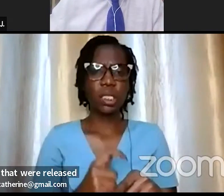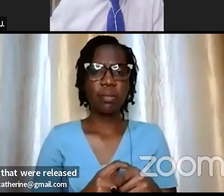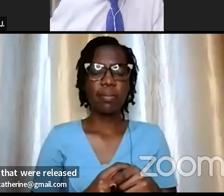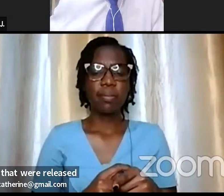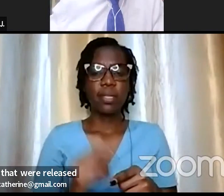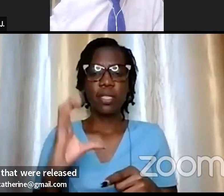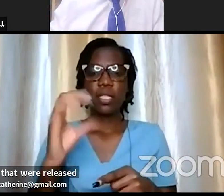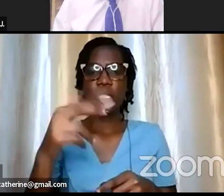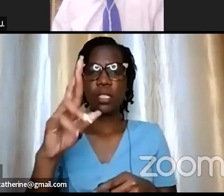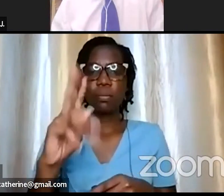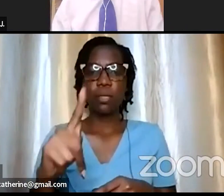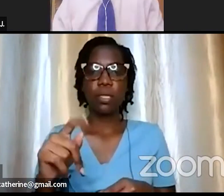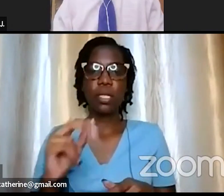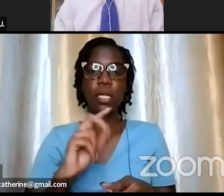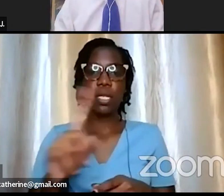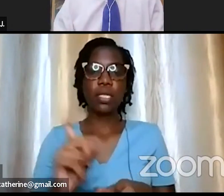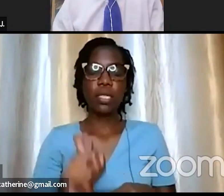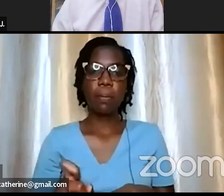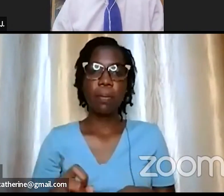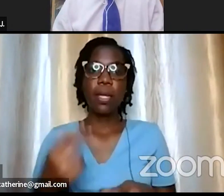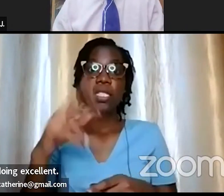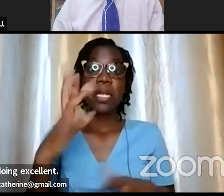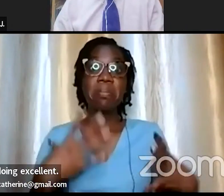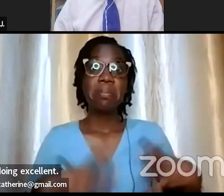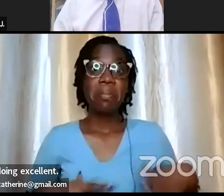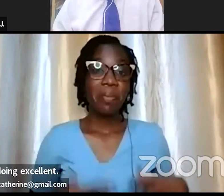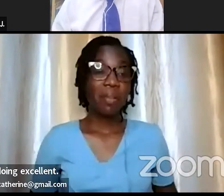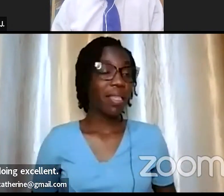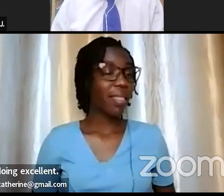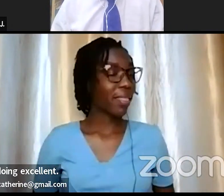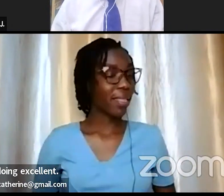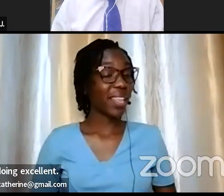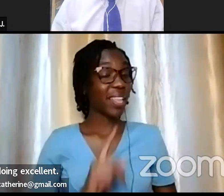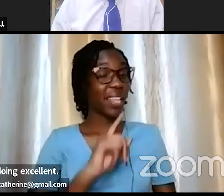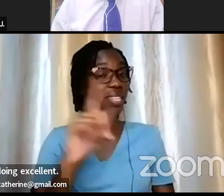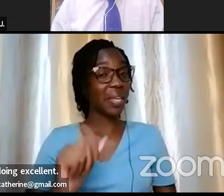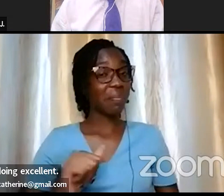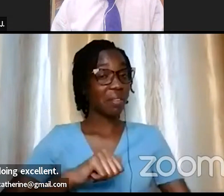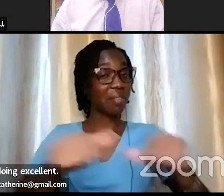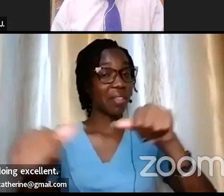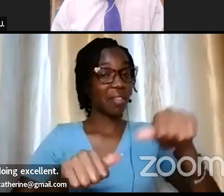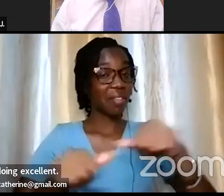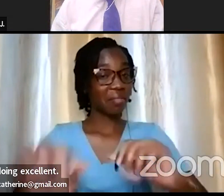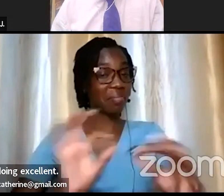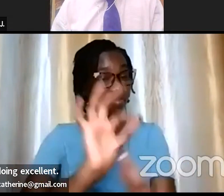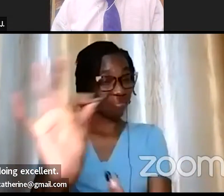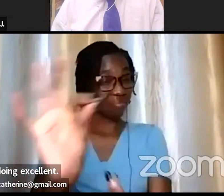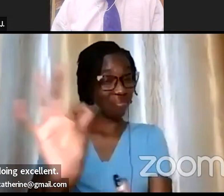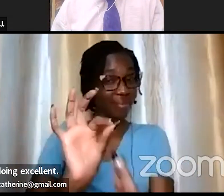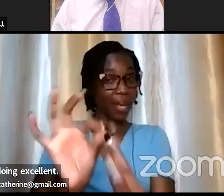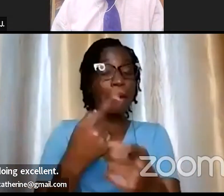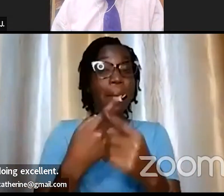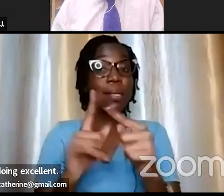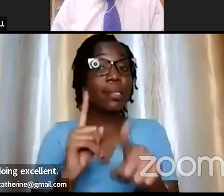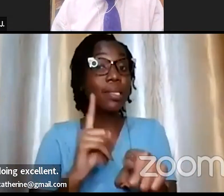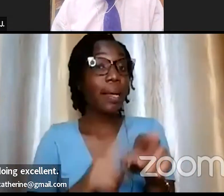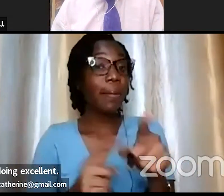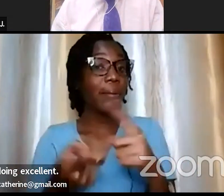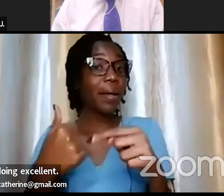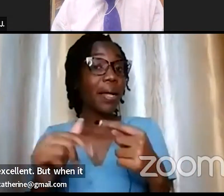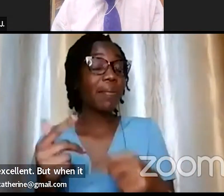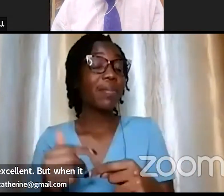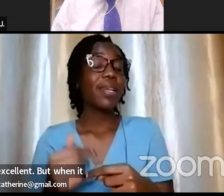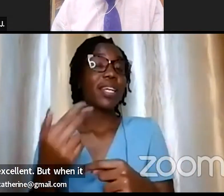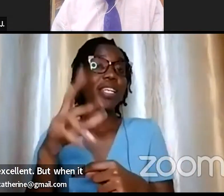are doing excellent on administrative tests, but when it comes to strategic HR